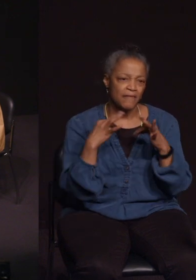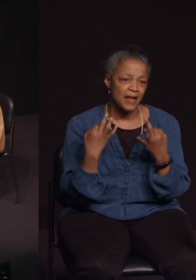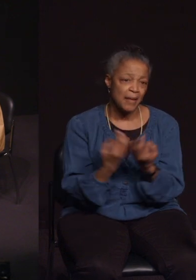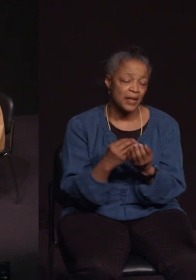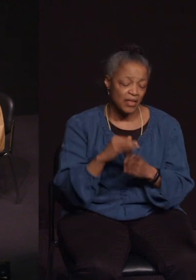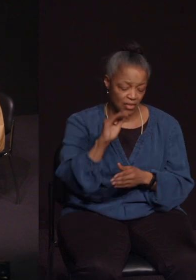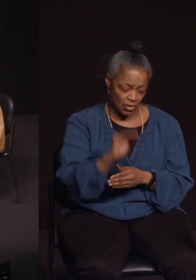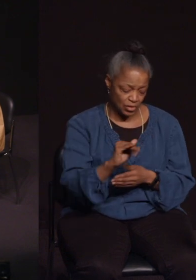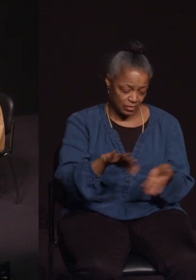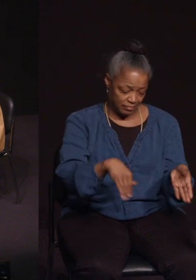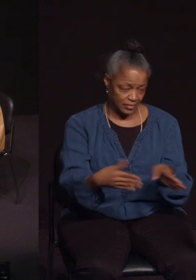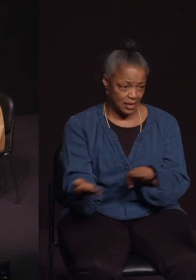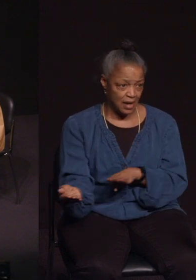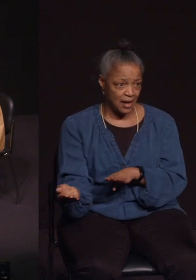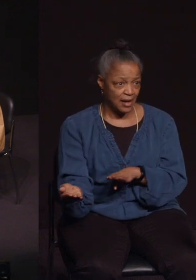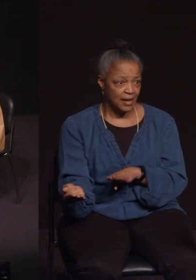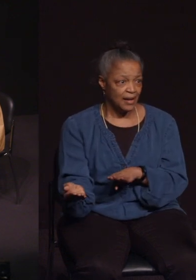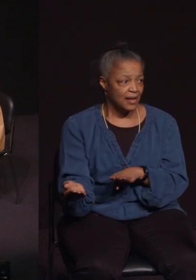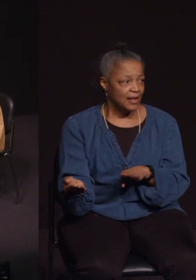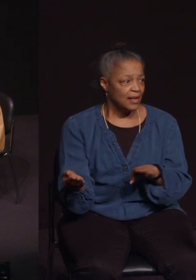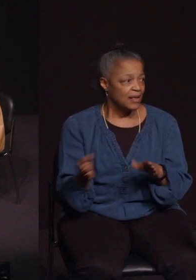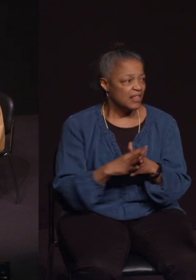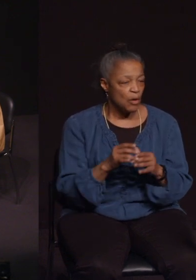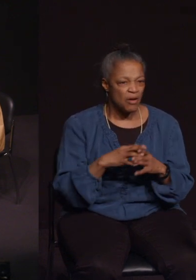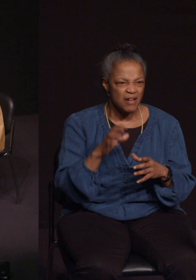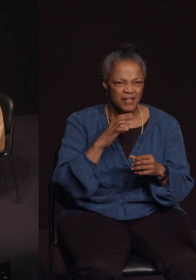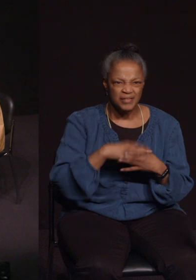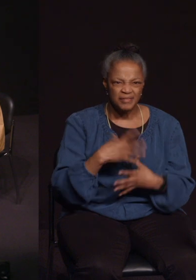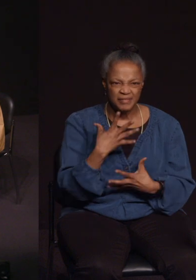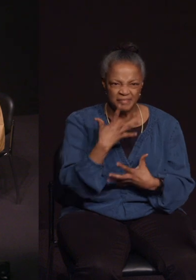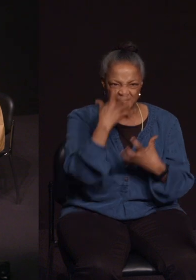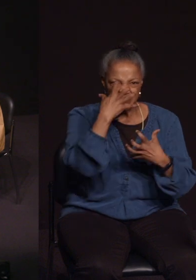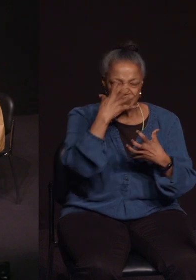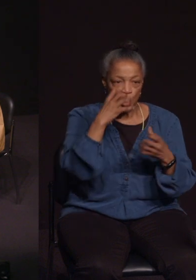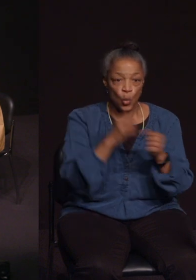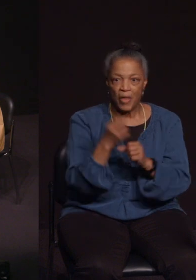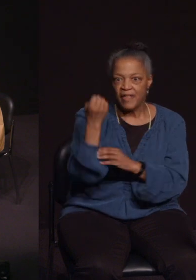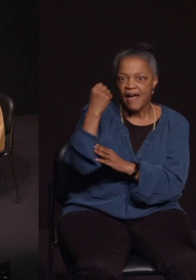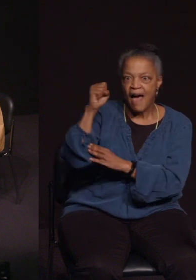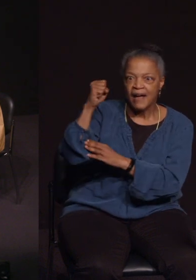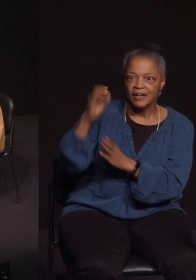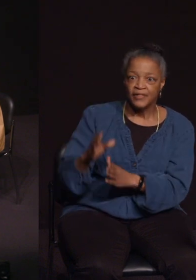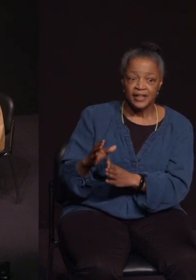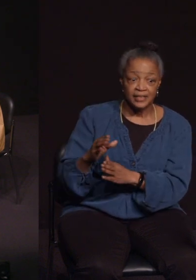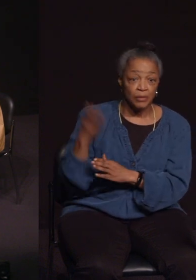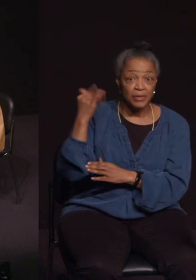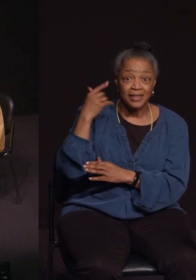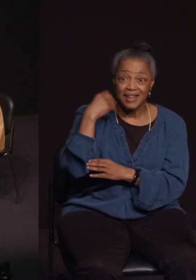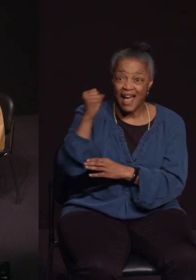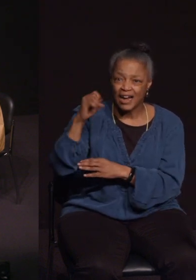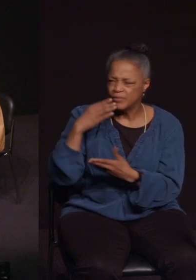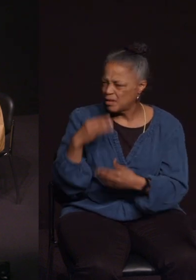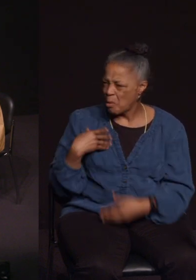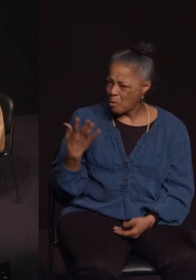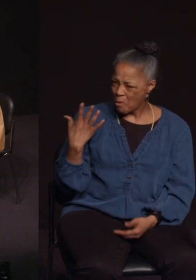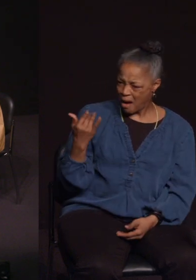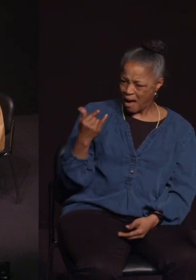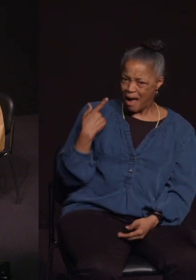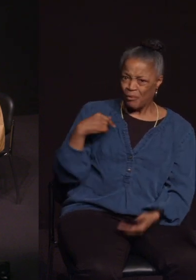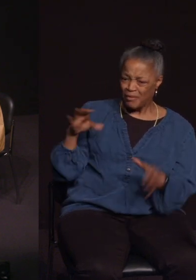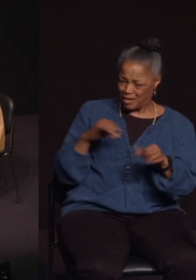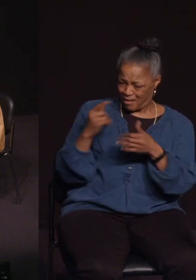their child. And they were absolutely furious with the activists. And the activists didn't really know why. They was like, we've